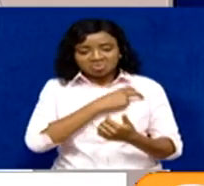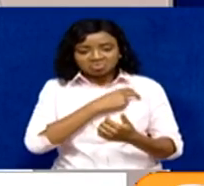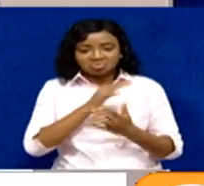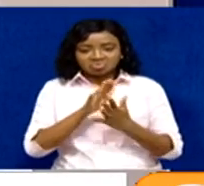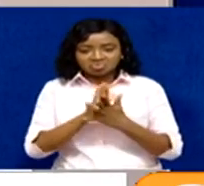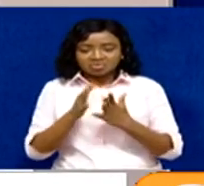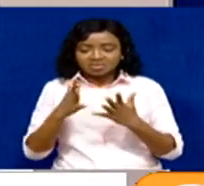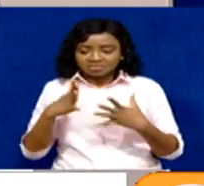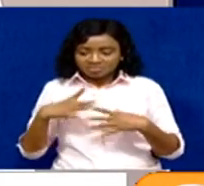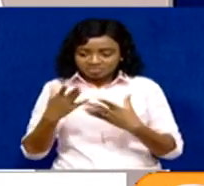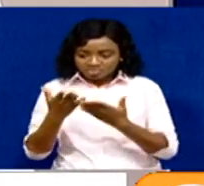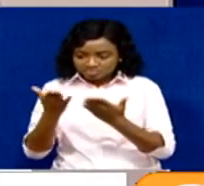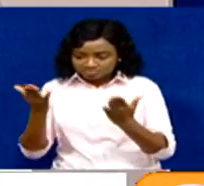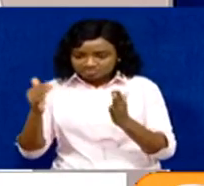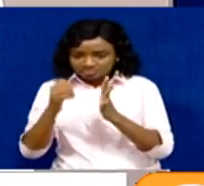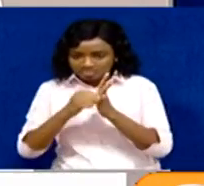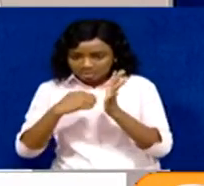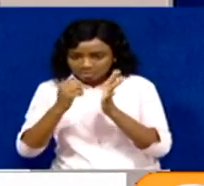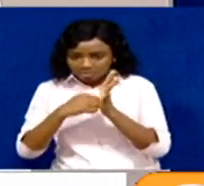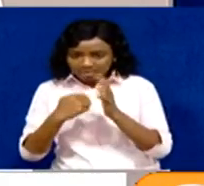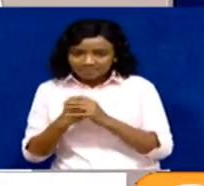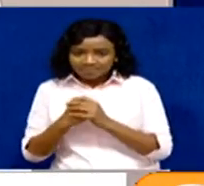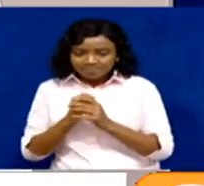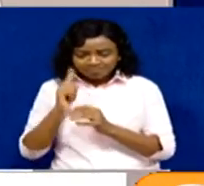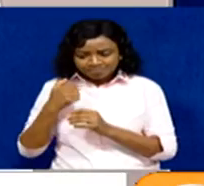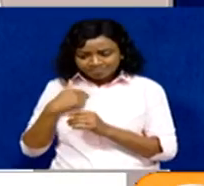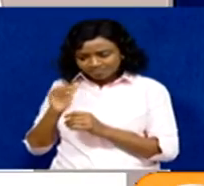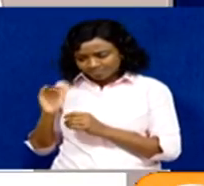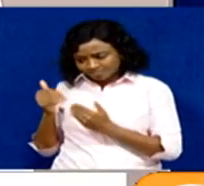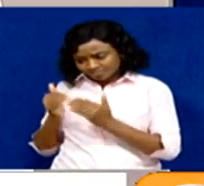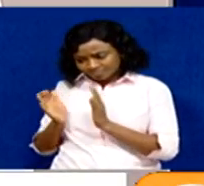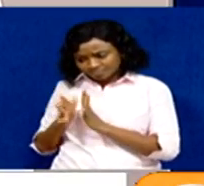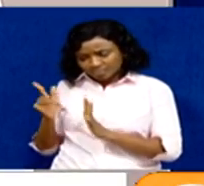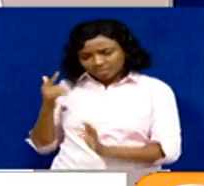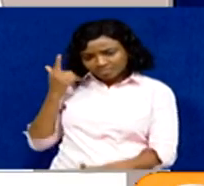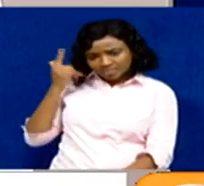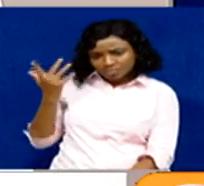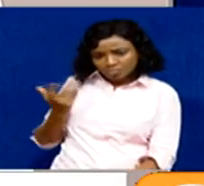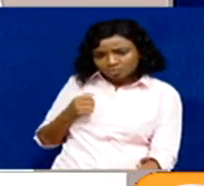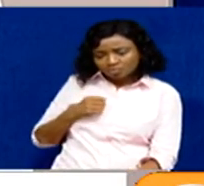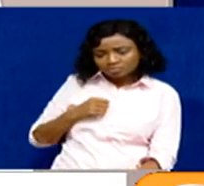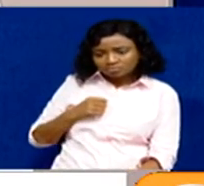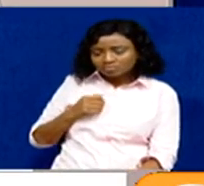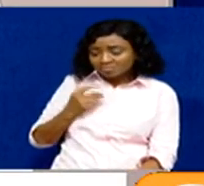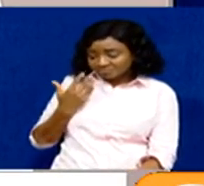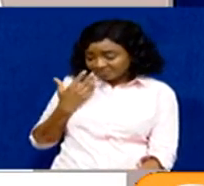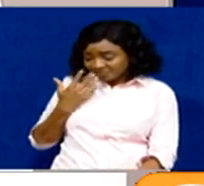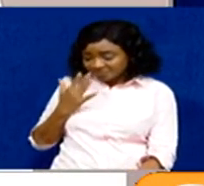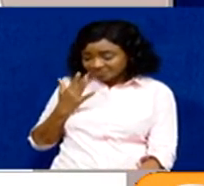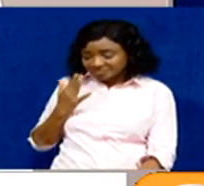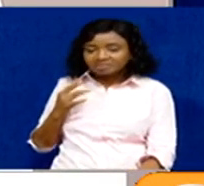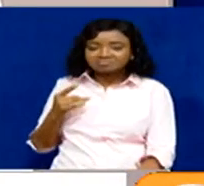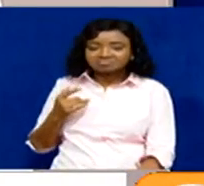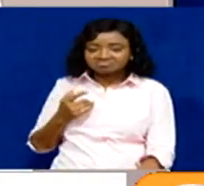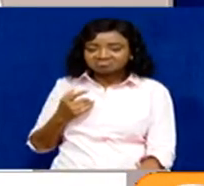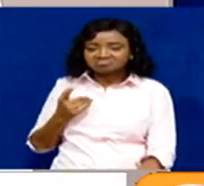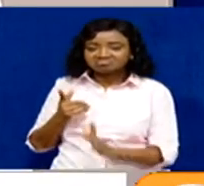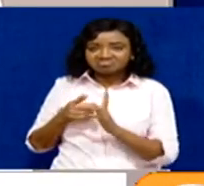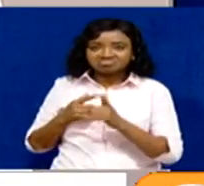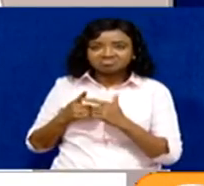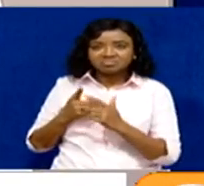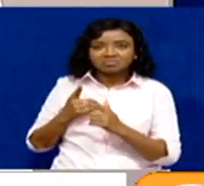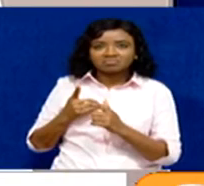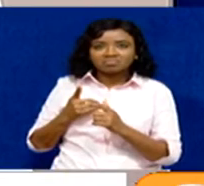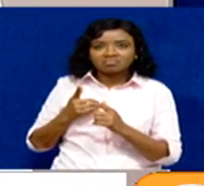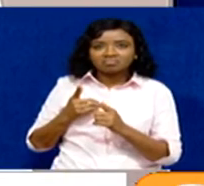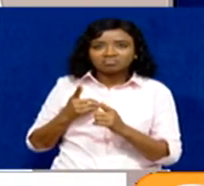of Makueni. And of course, first I consulted family. Then we had a meeting actually last